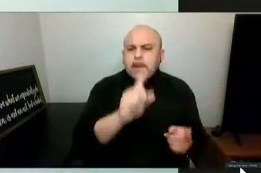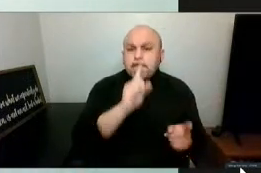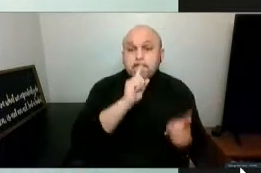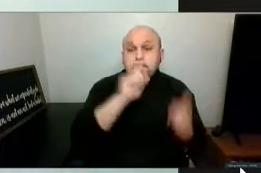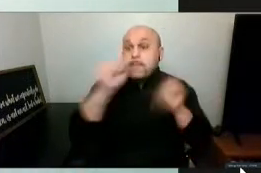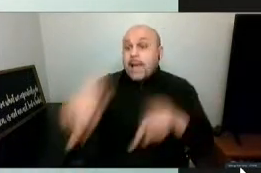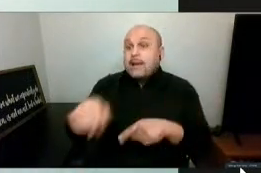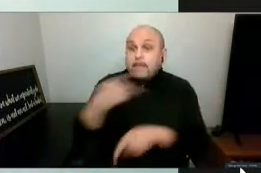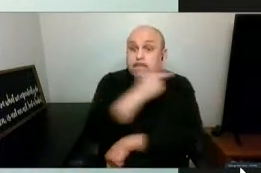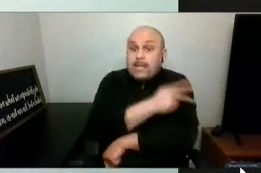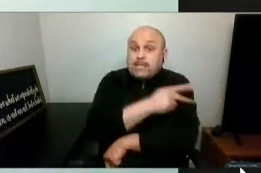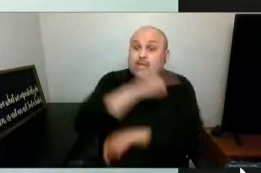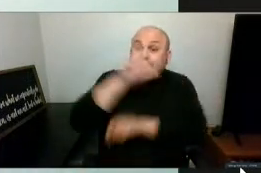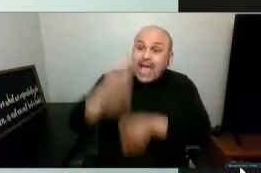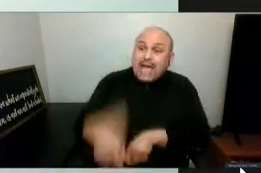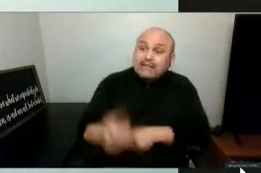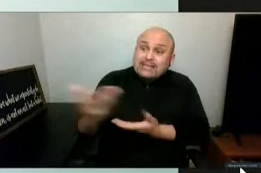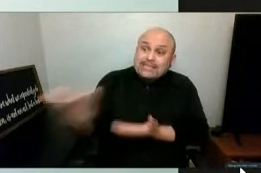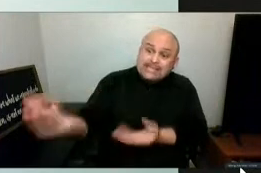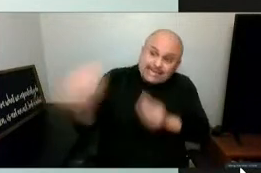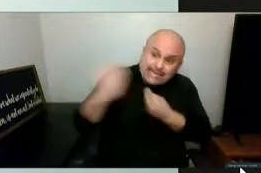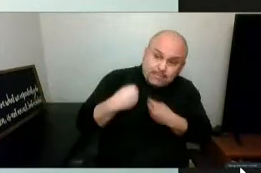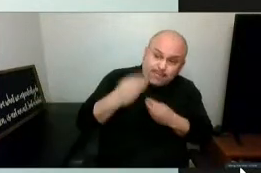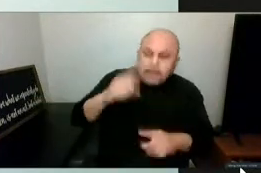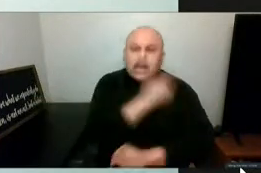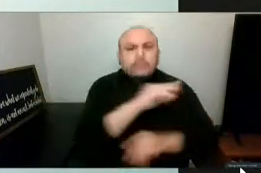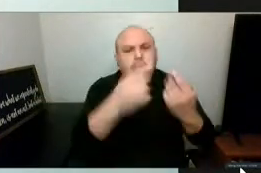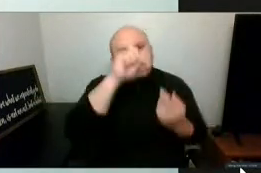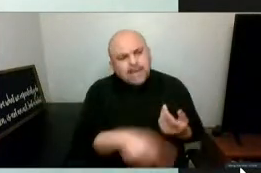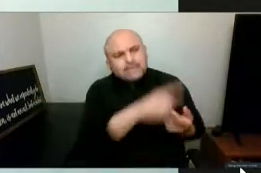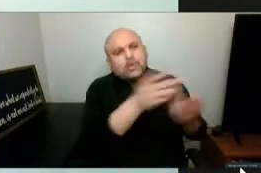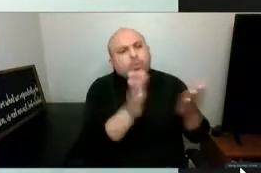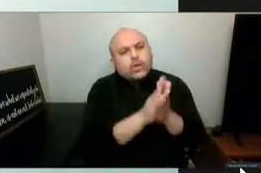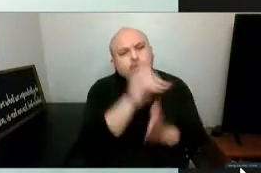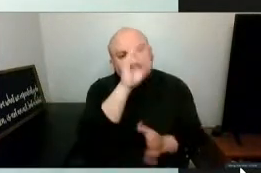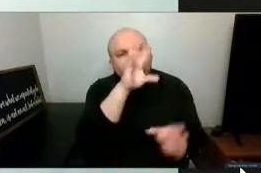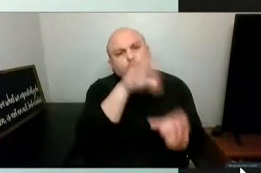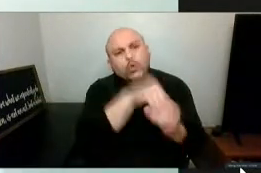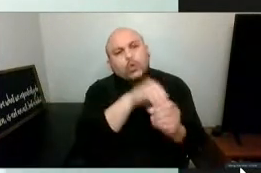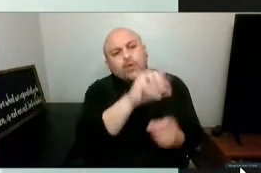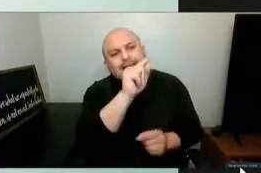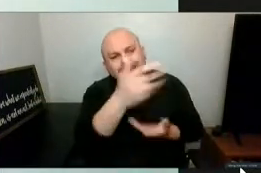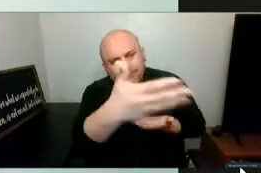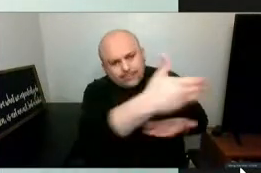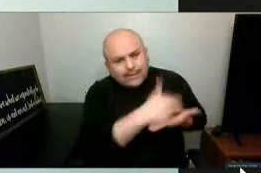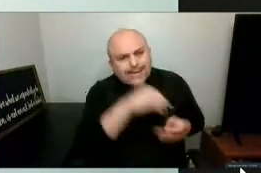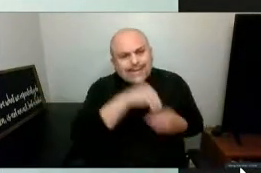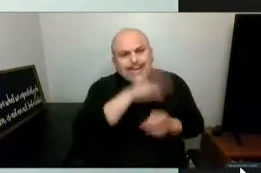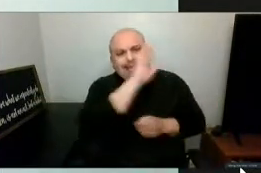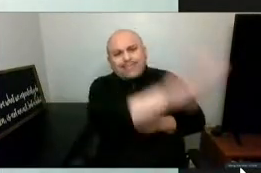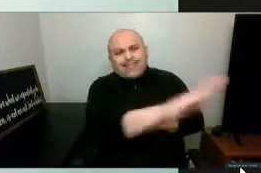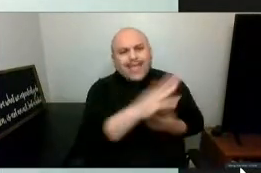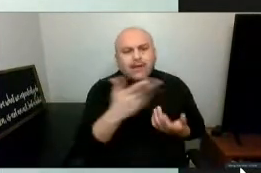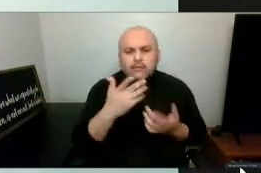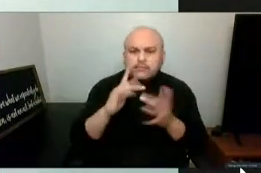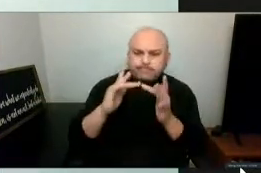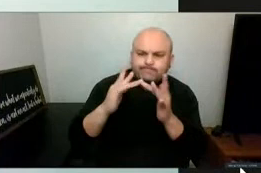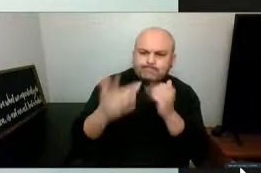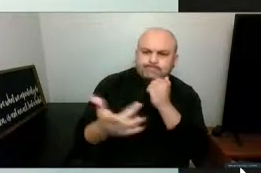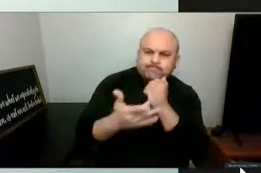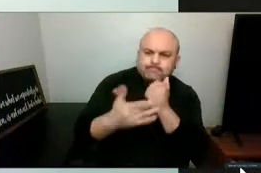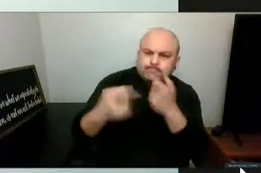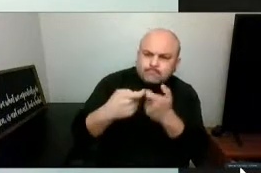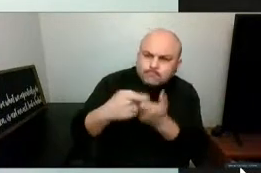but hospitals and health providers must request it and include these data in their electronic health records for inclusion in the